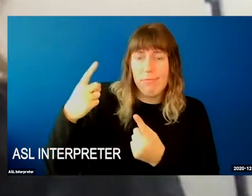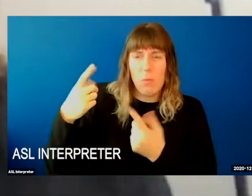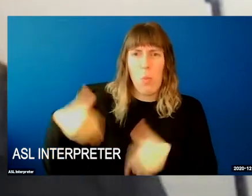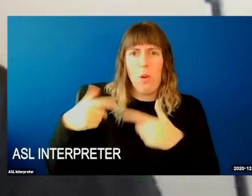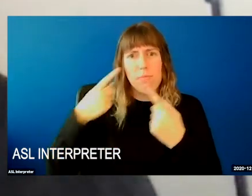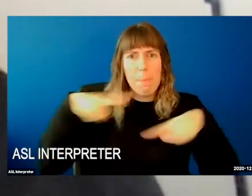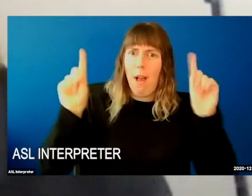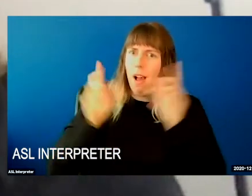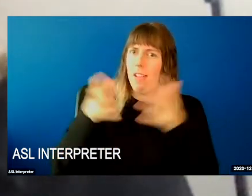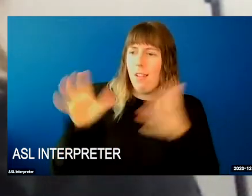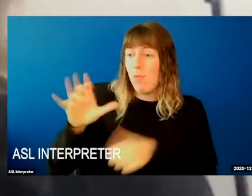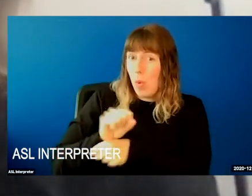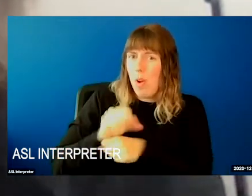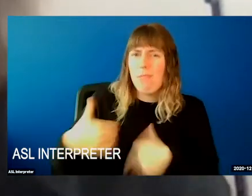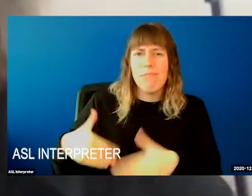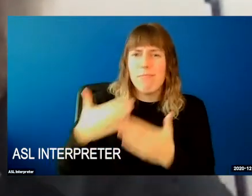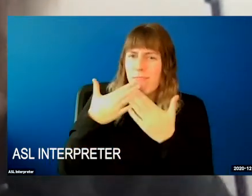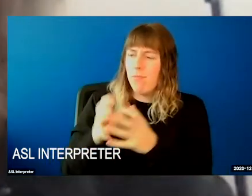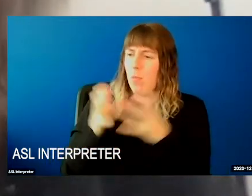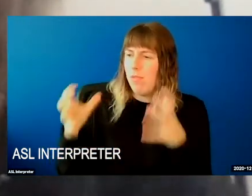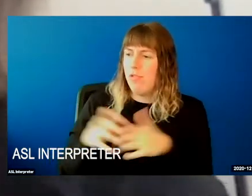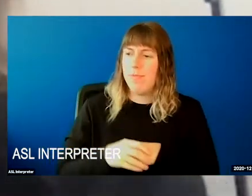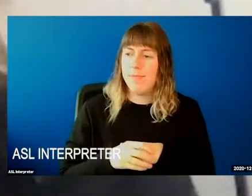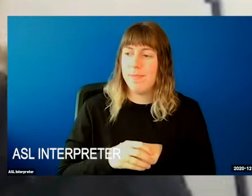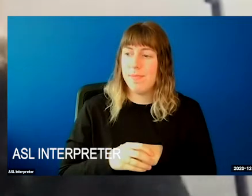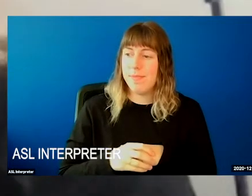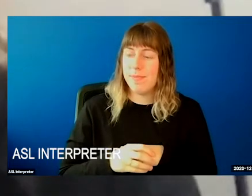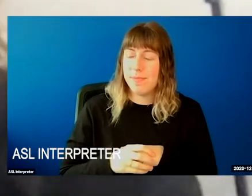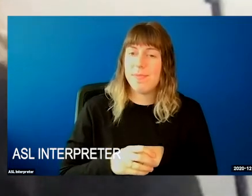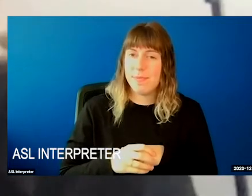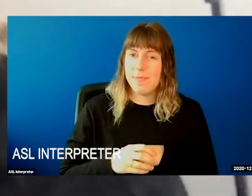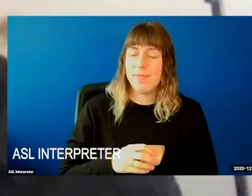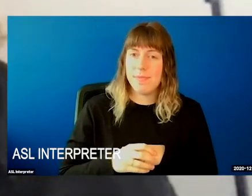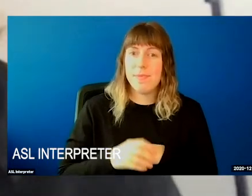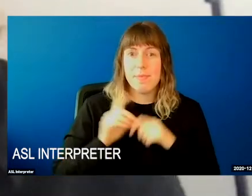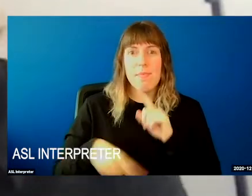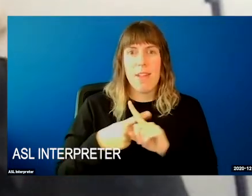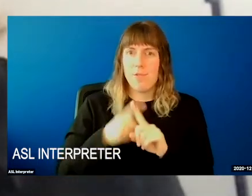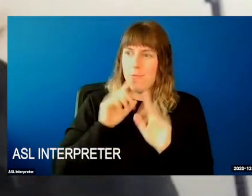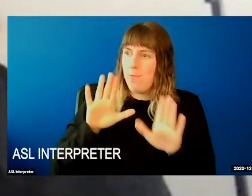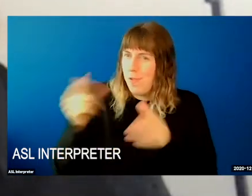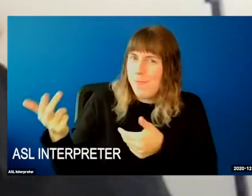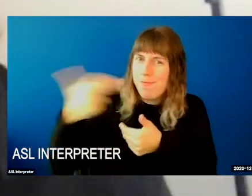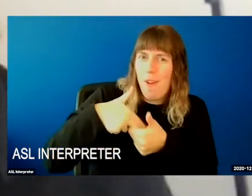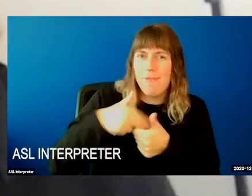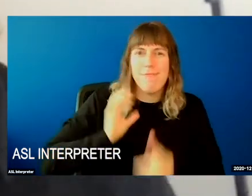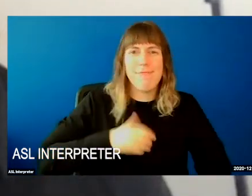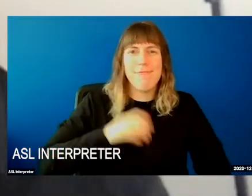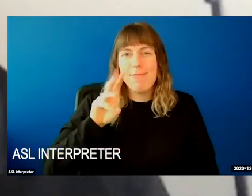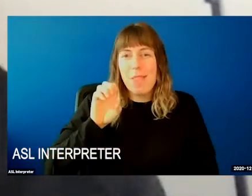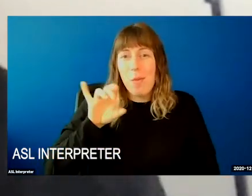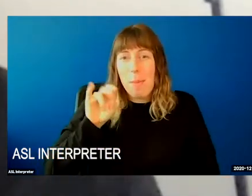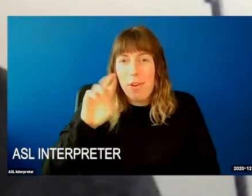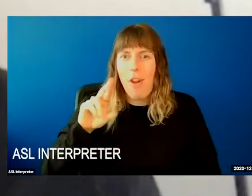celebrate your work and so glad that you can also be a part of these webinars that we're putting on and the work that we're doing